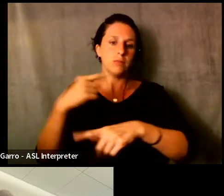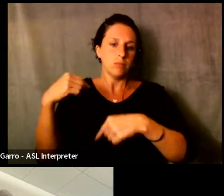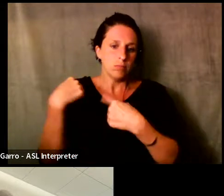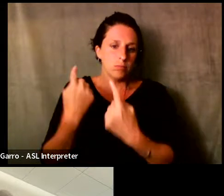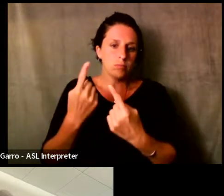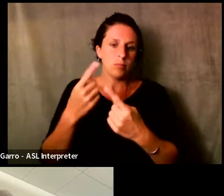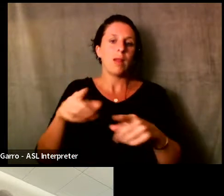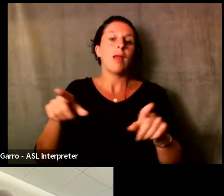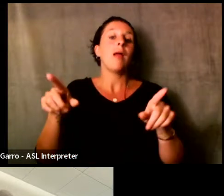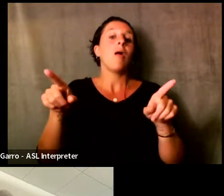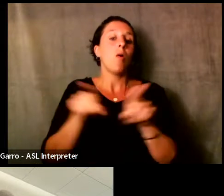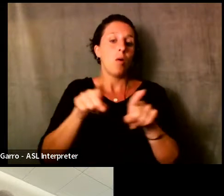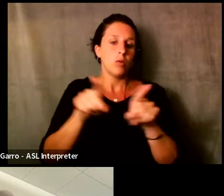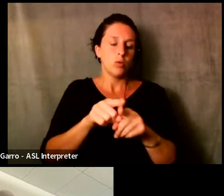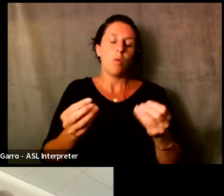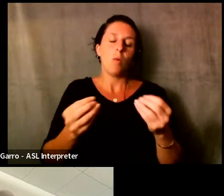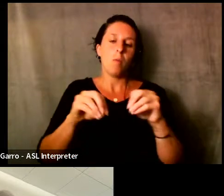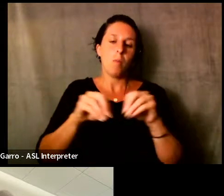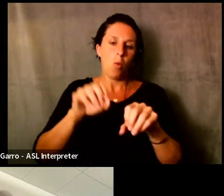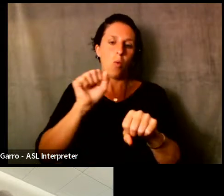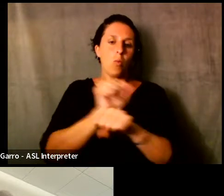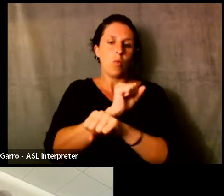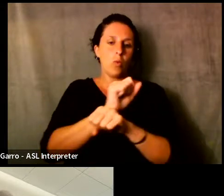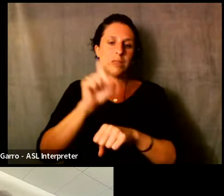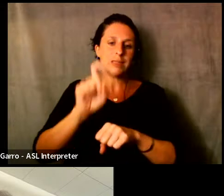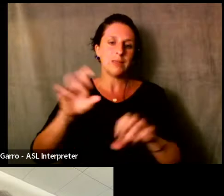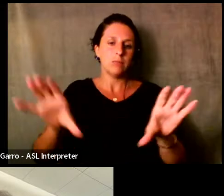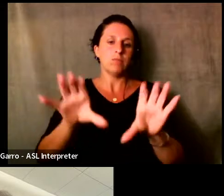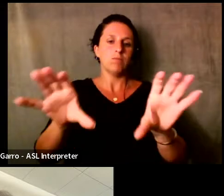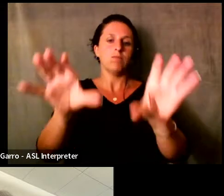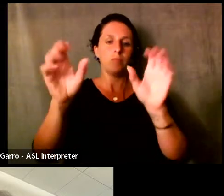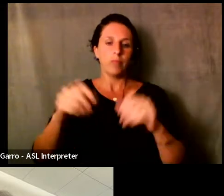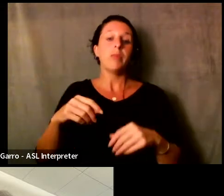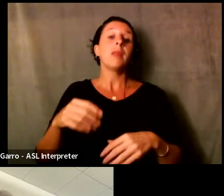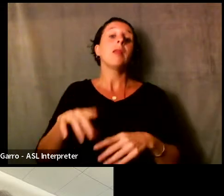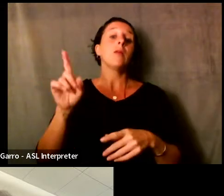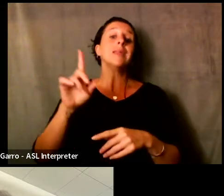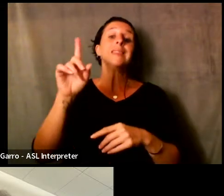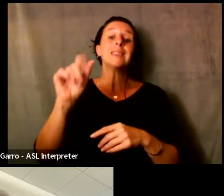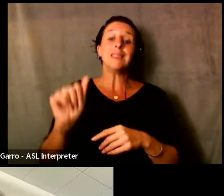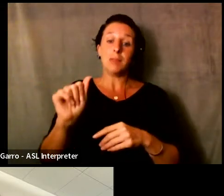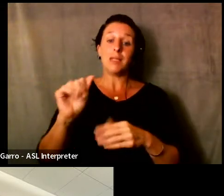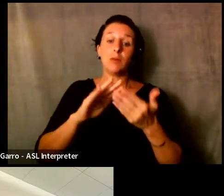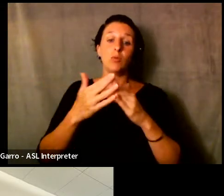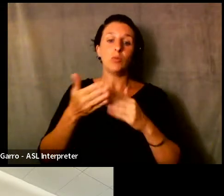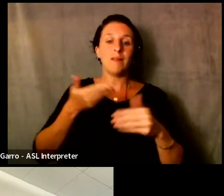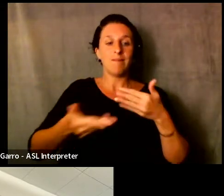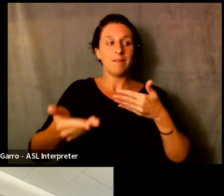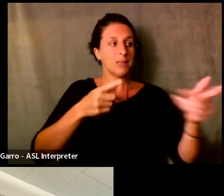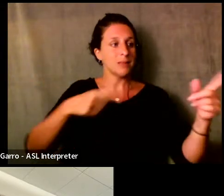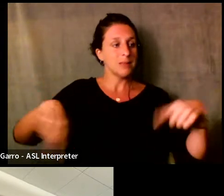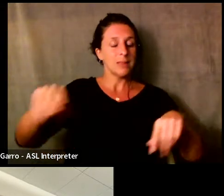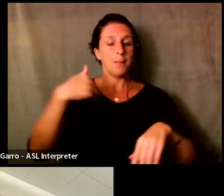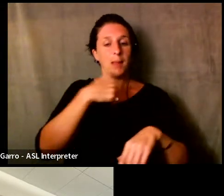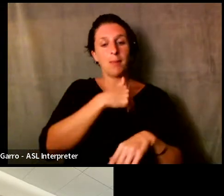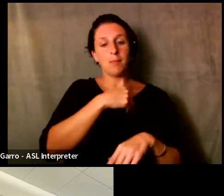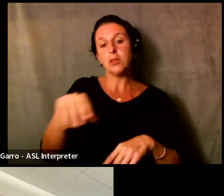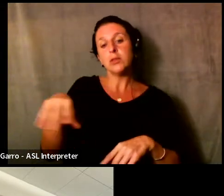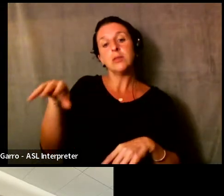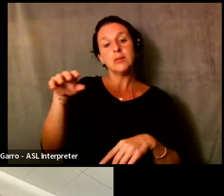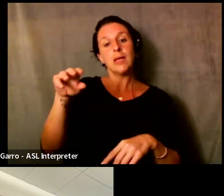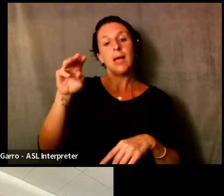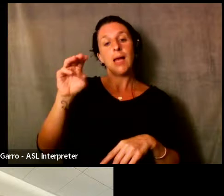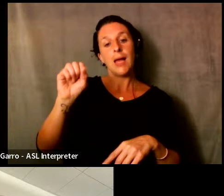that still needs to be done. And whereas the disability community invites the members of the